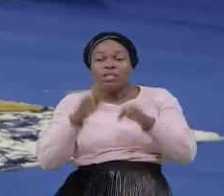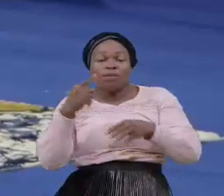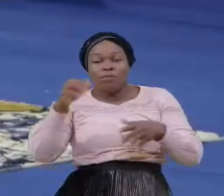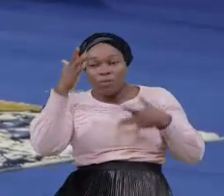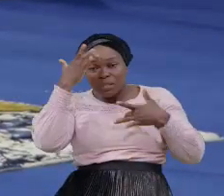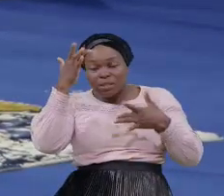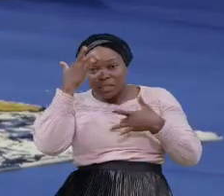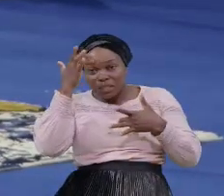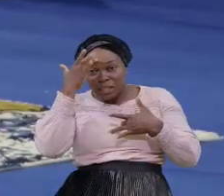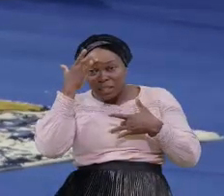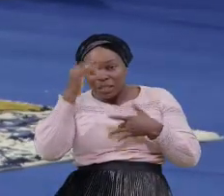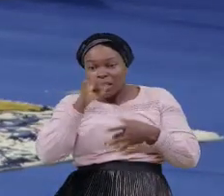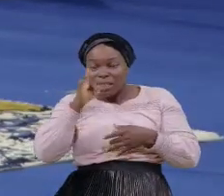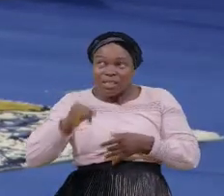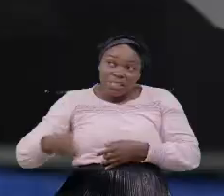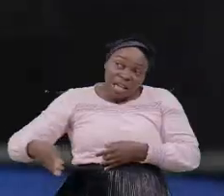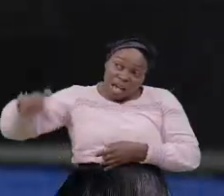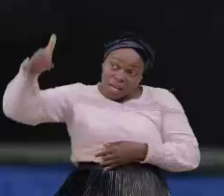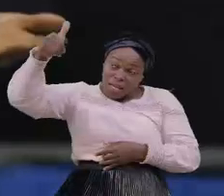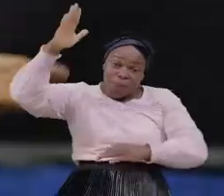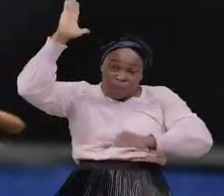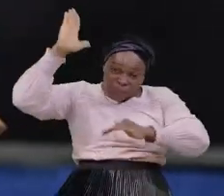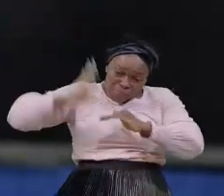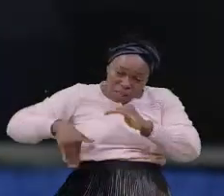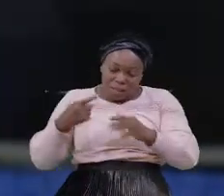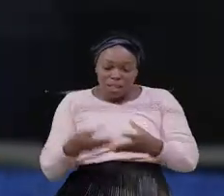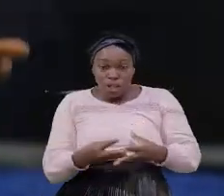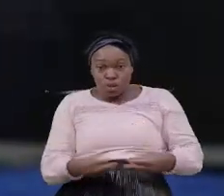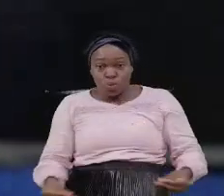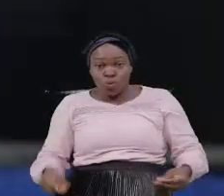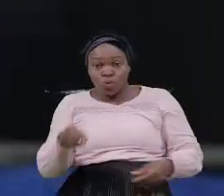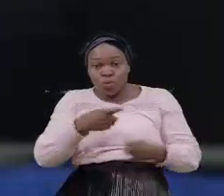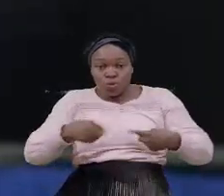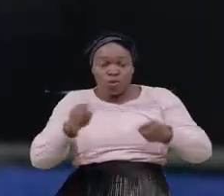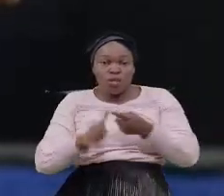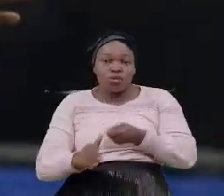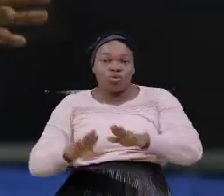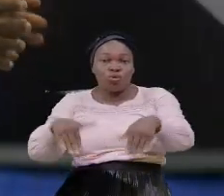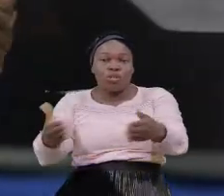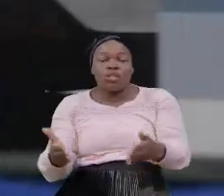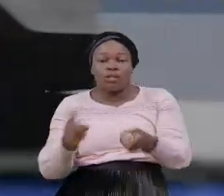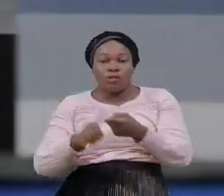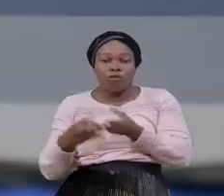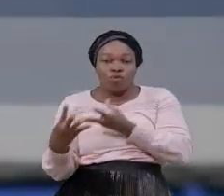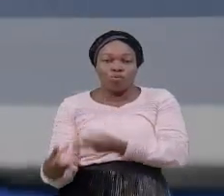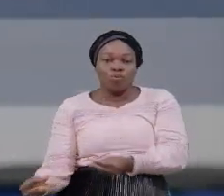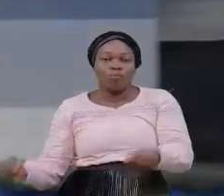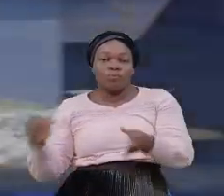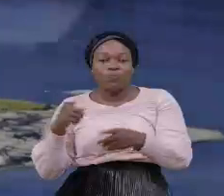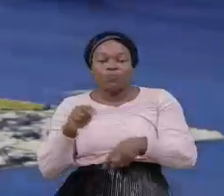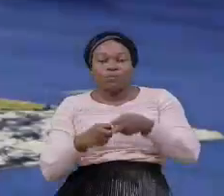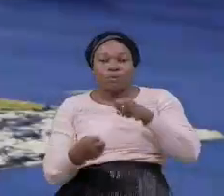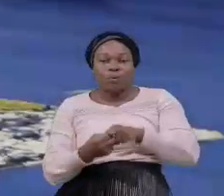is higher than the solution you are trying to bring, it doesn't work. And then you go to another one, you go to